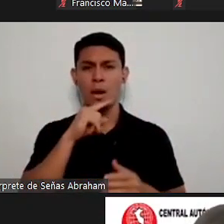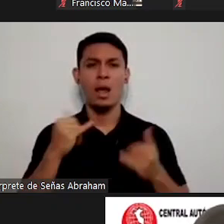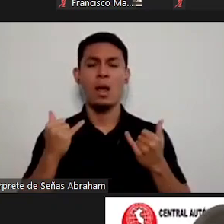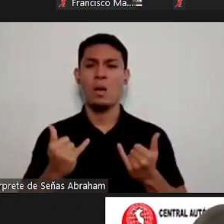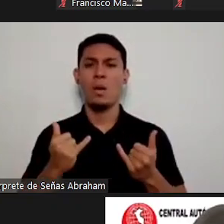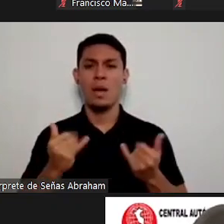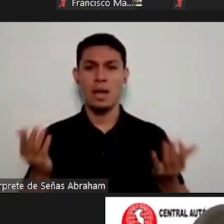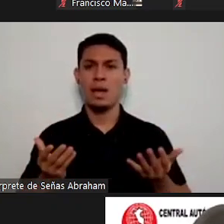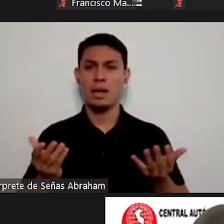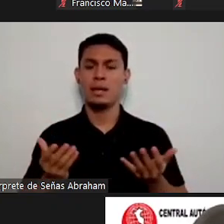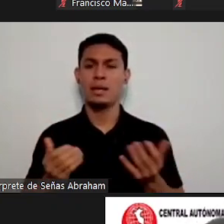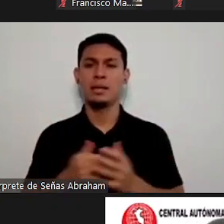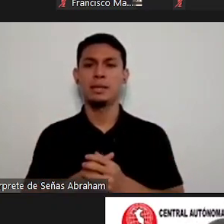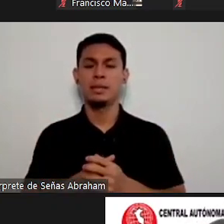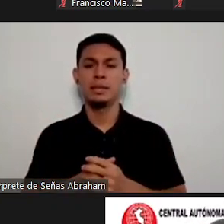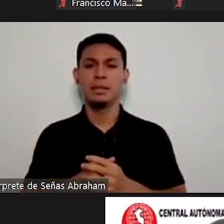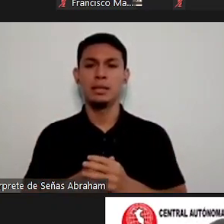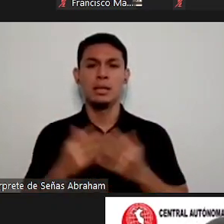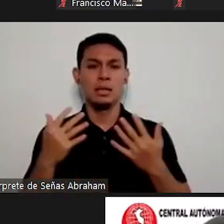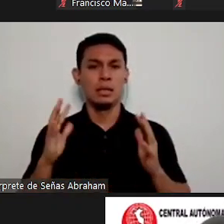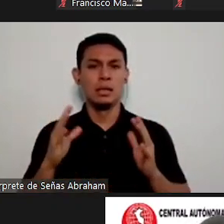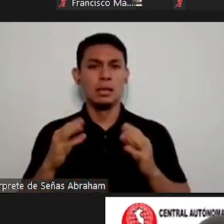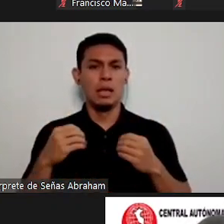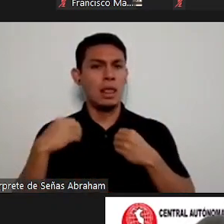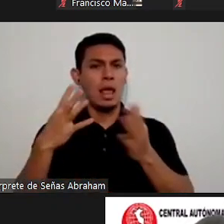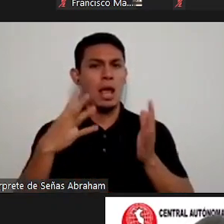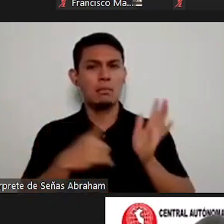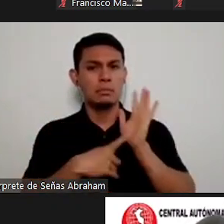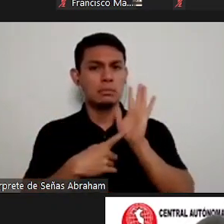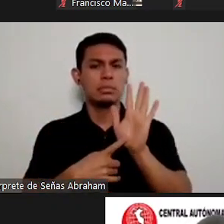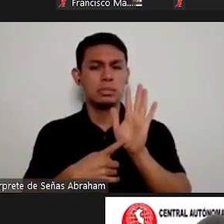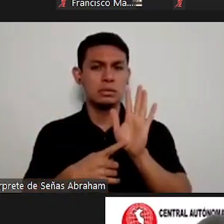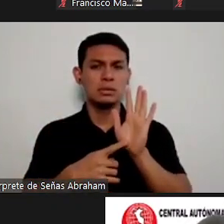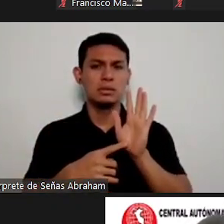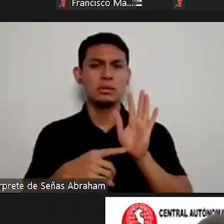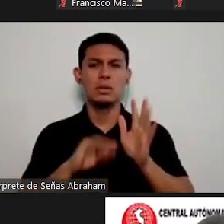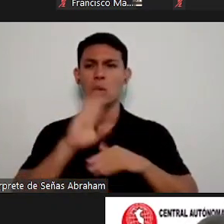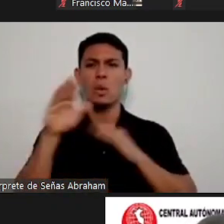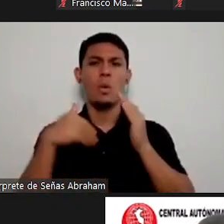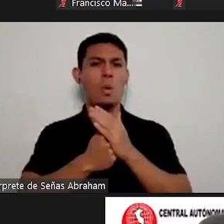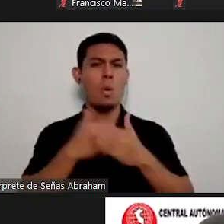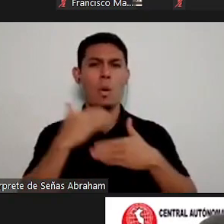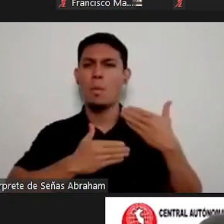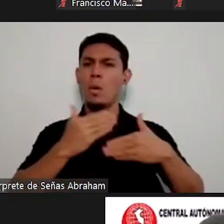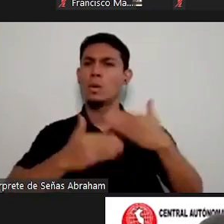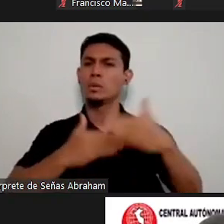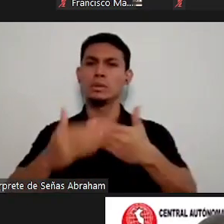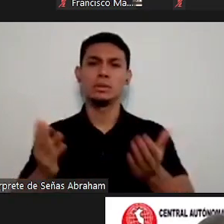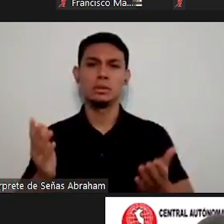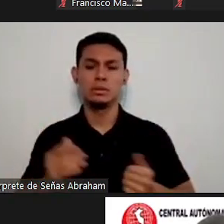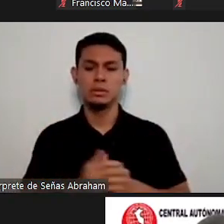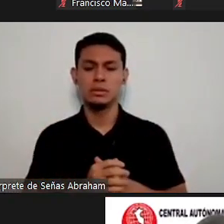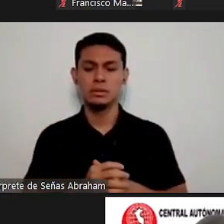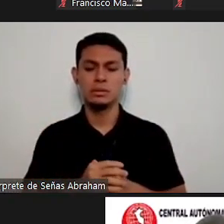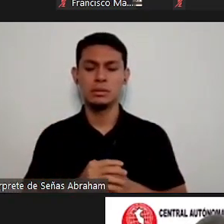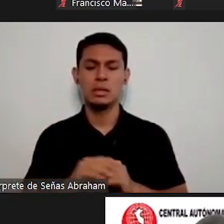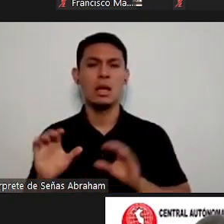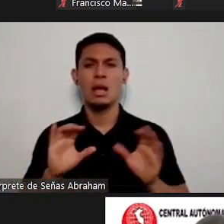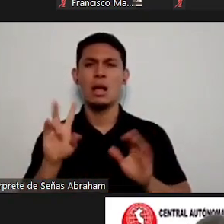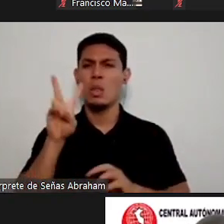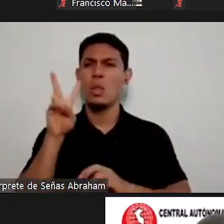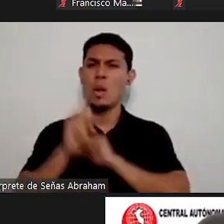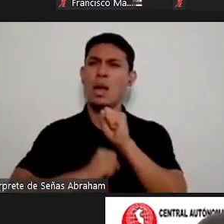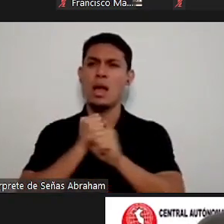uh workers here we are here as workers we have been present in the entire process